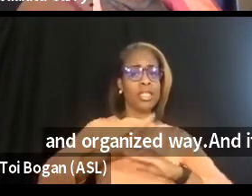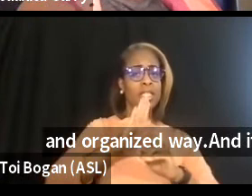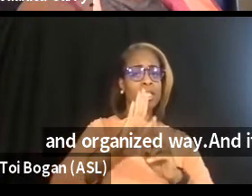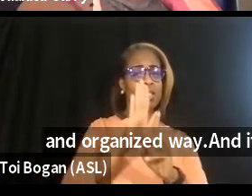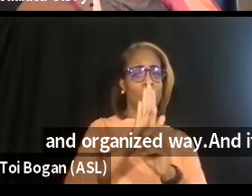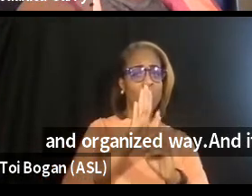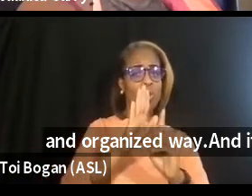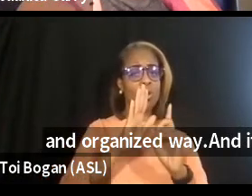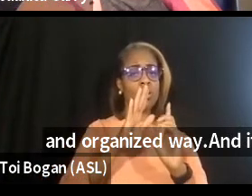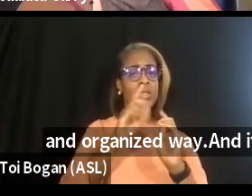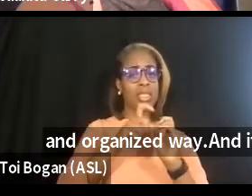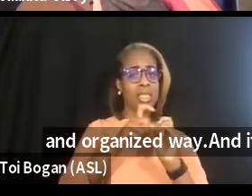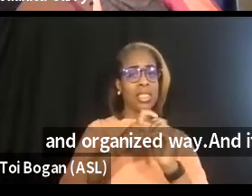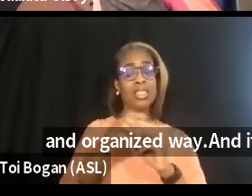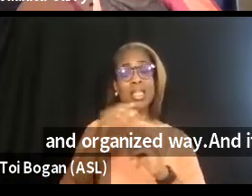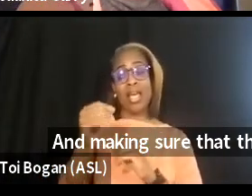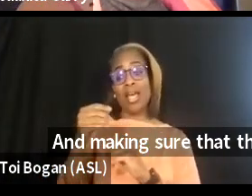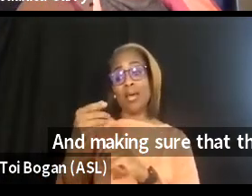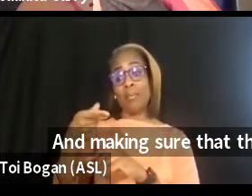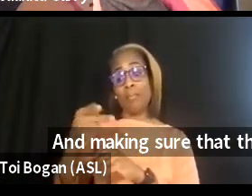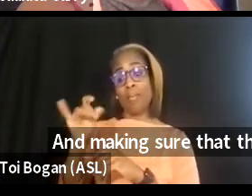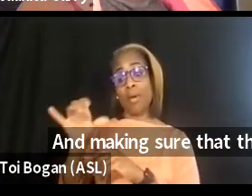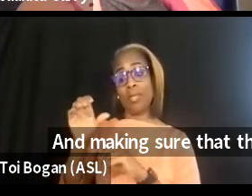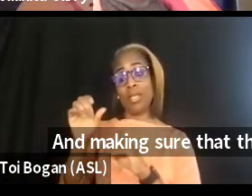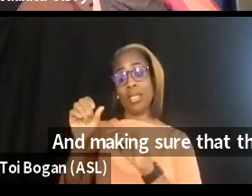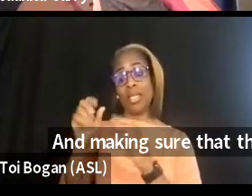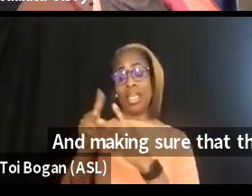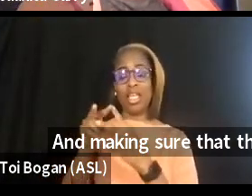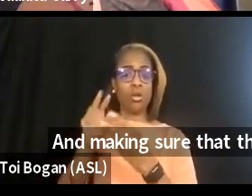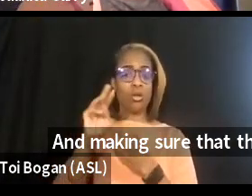or in map form provide their feedback to all of you.